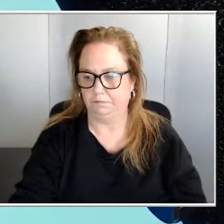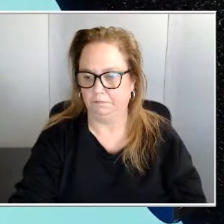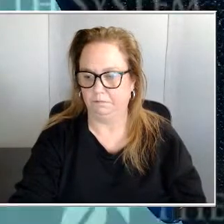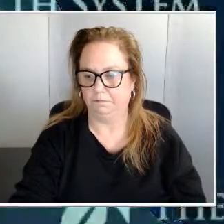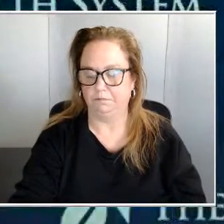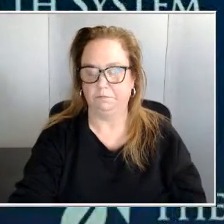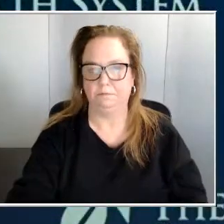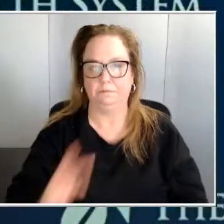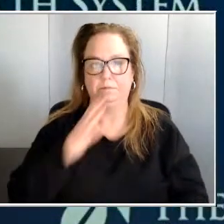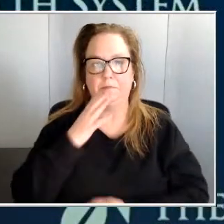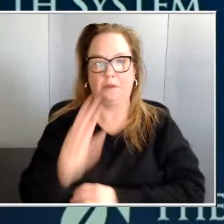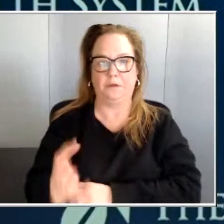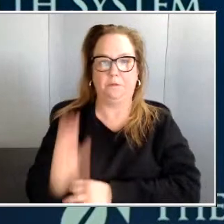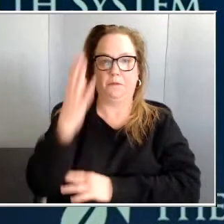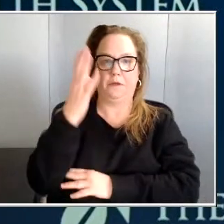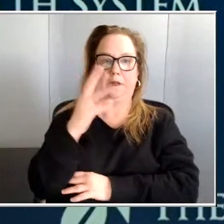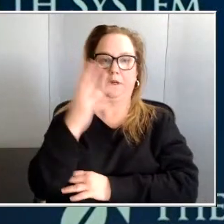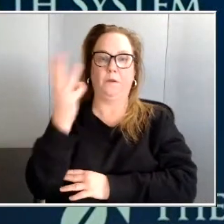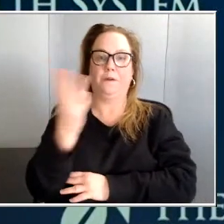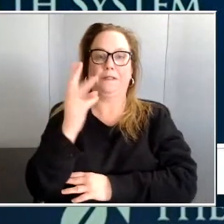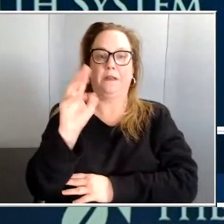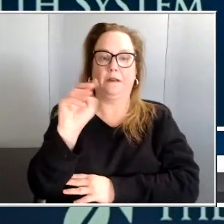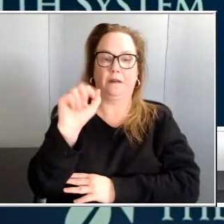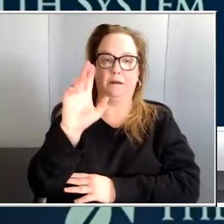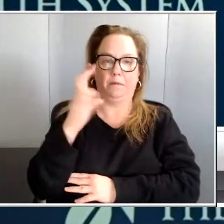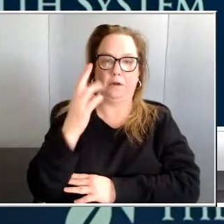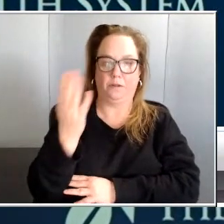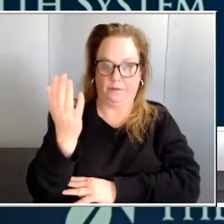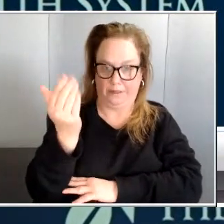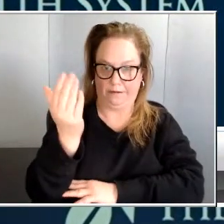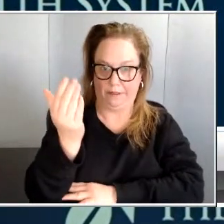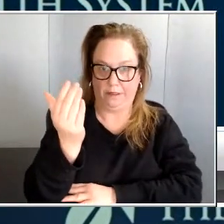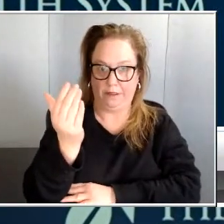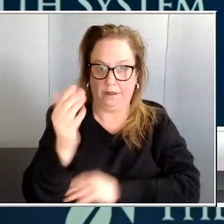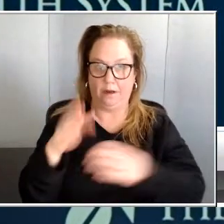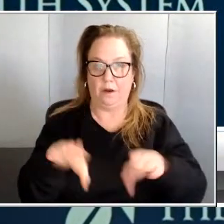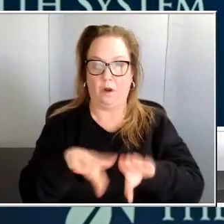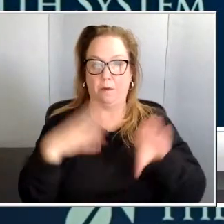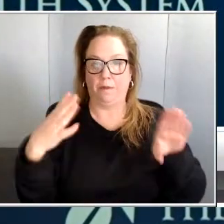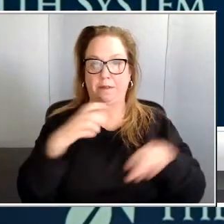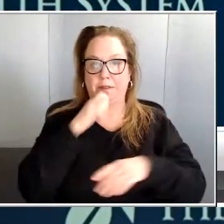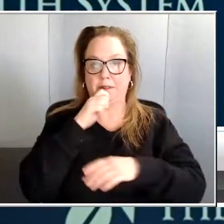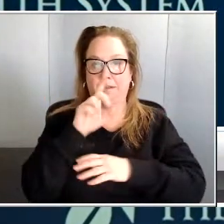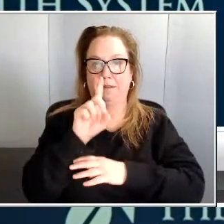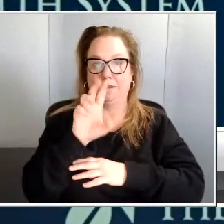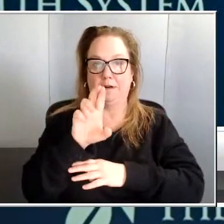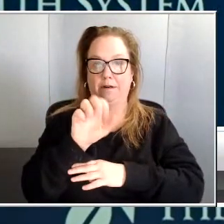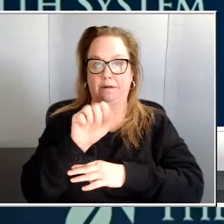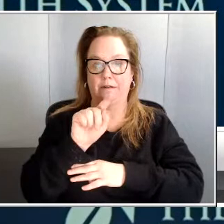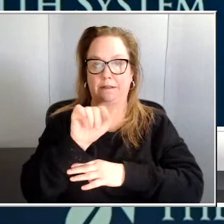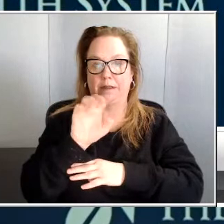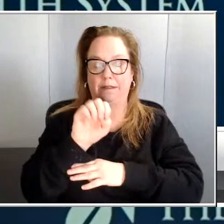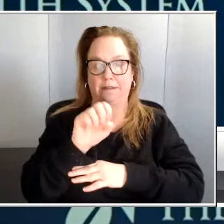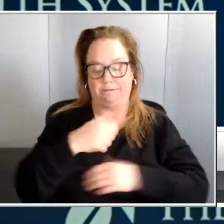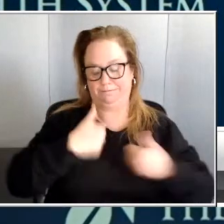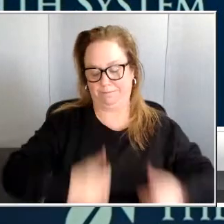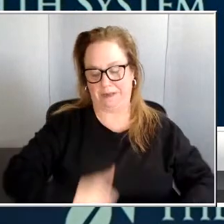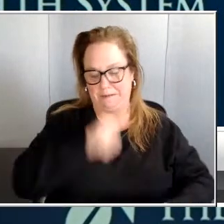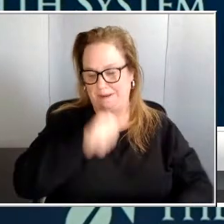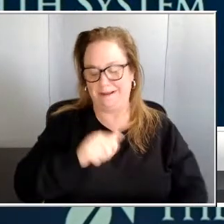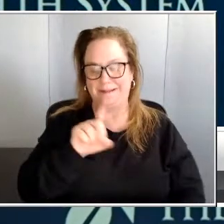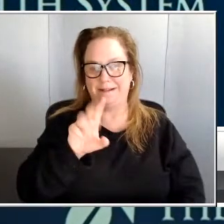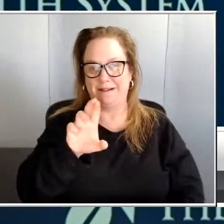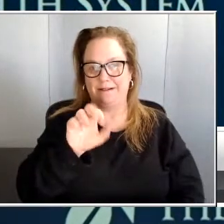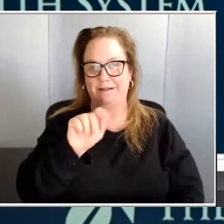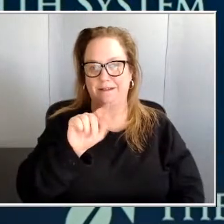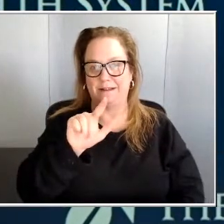Good morning. It is Wednesday, March 15th, and this is Open Mics with Dr. Stites. Although I am not Dr. Stites, I am Dr.